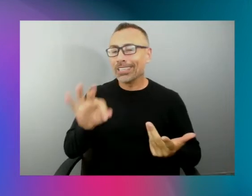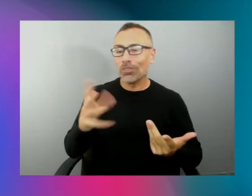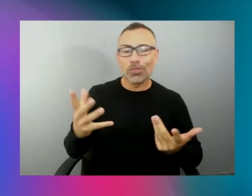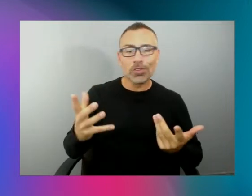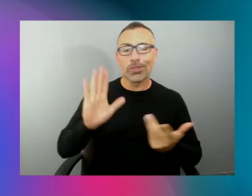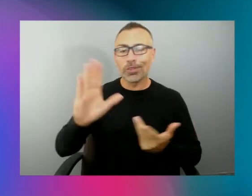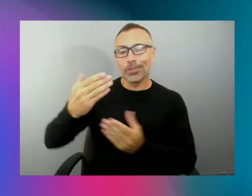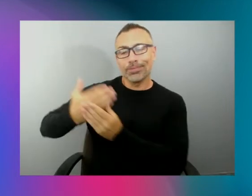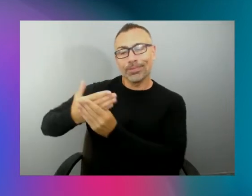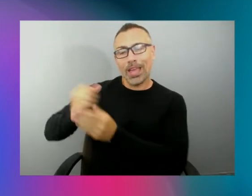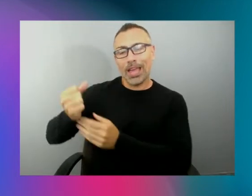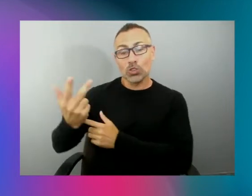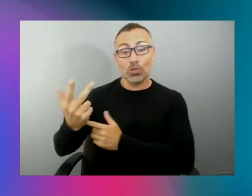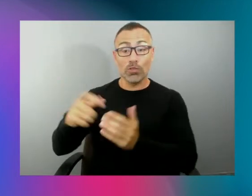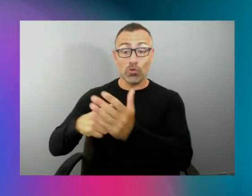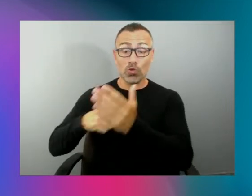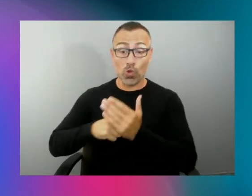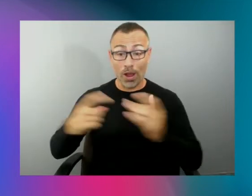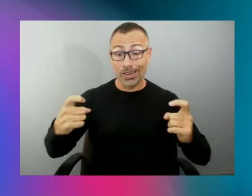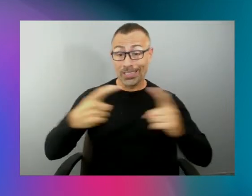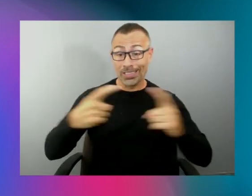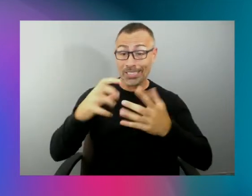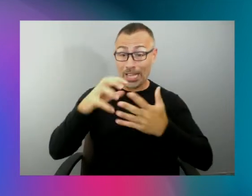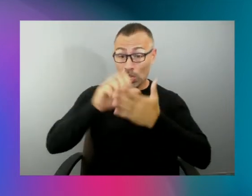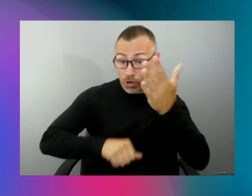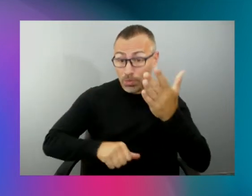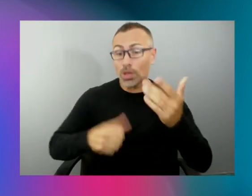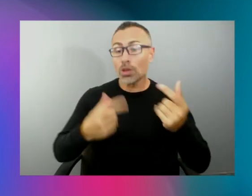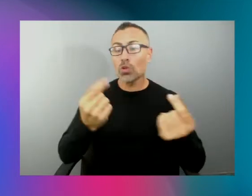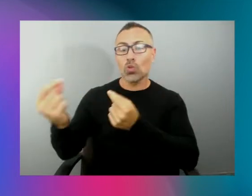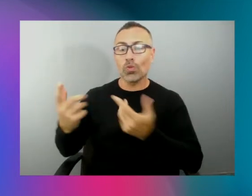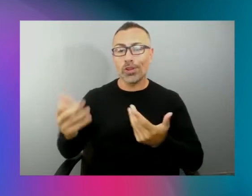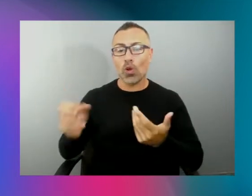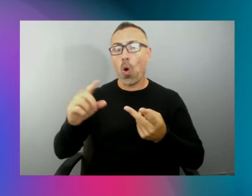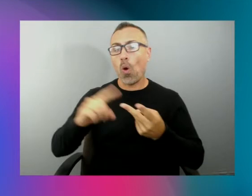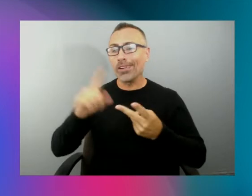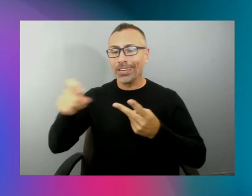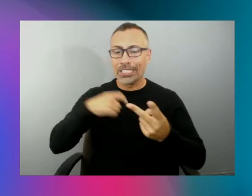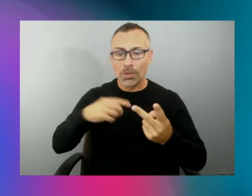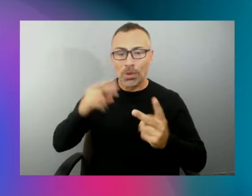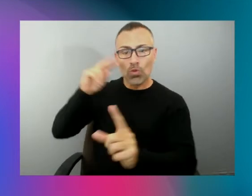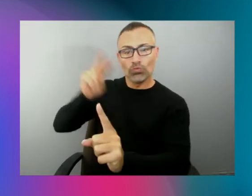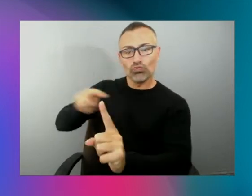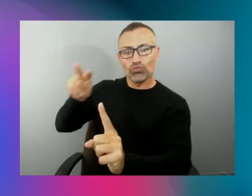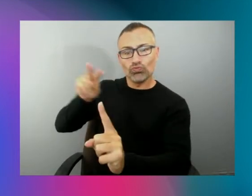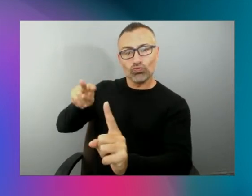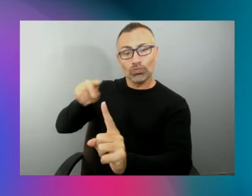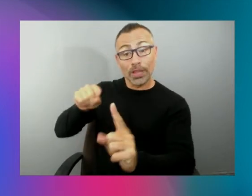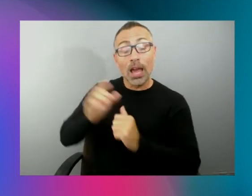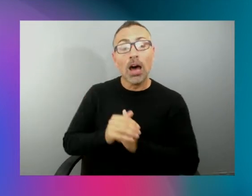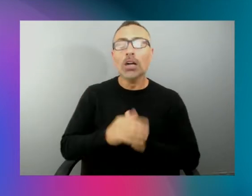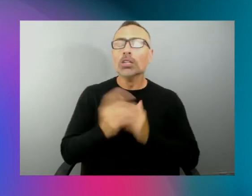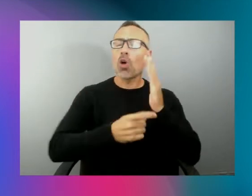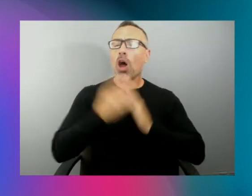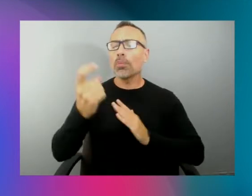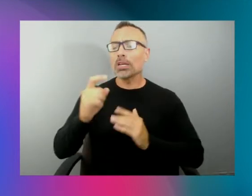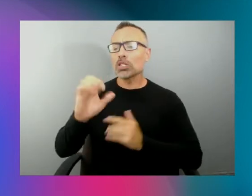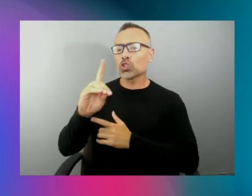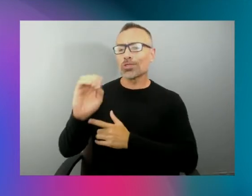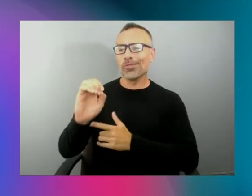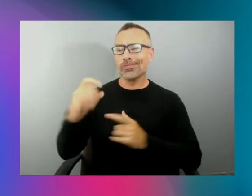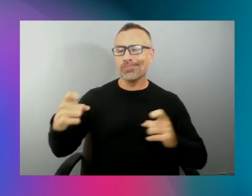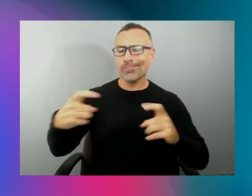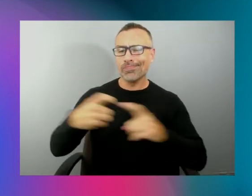to be encrypted, or my S3 bucket need to be versioned always. That automation, that code is already there.